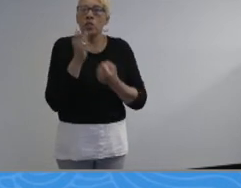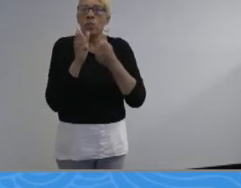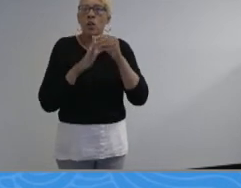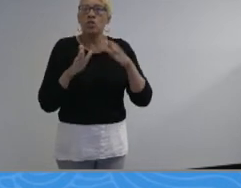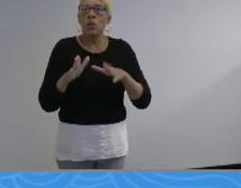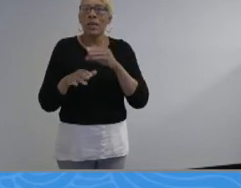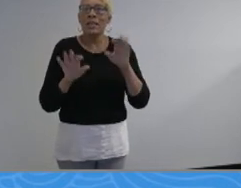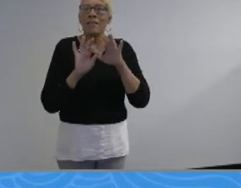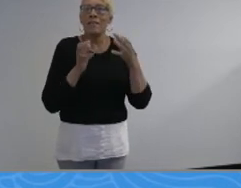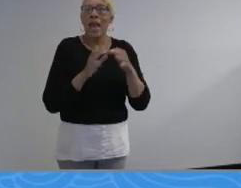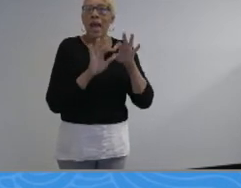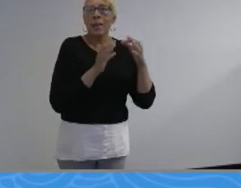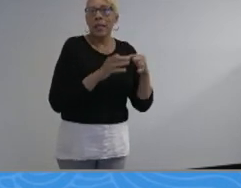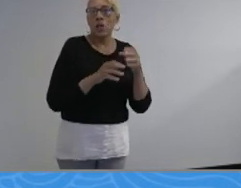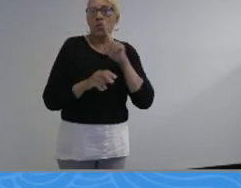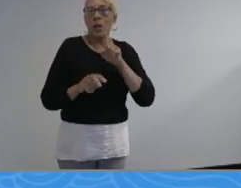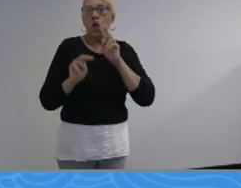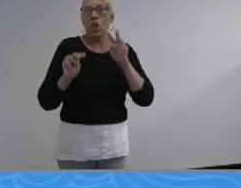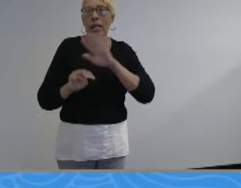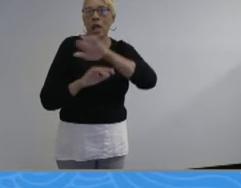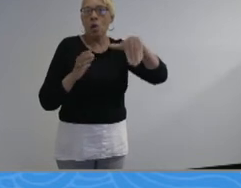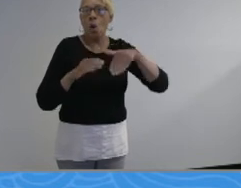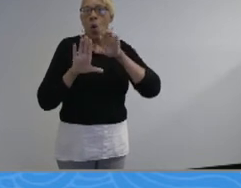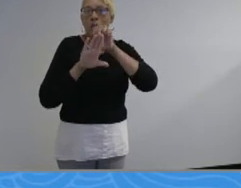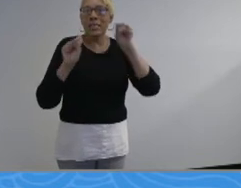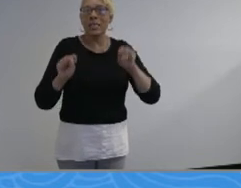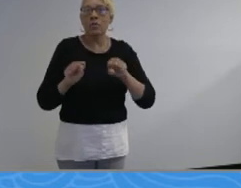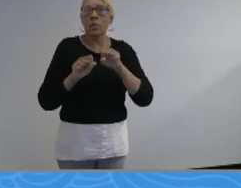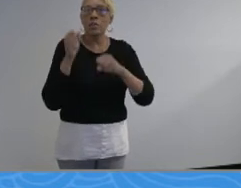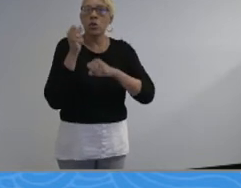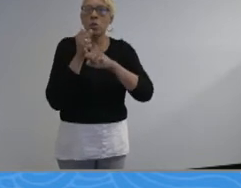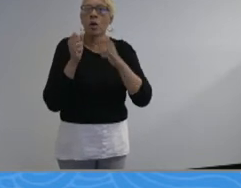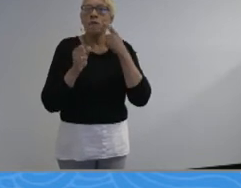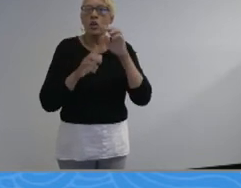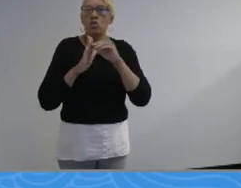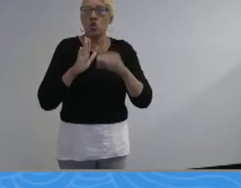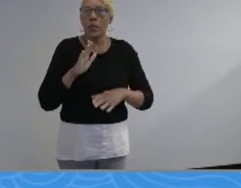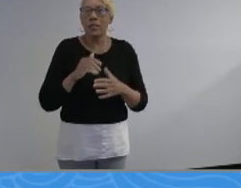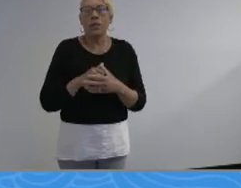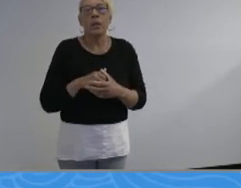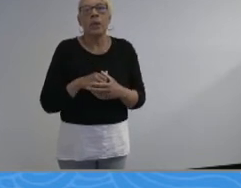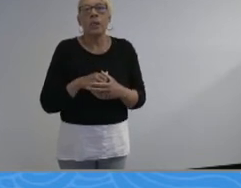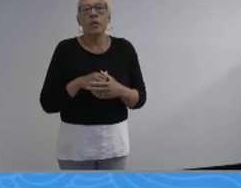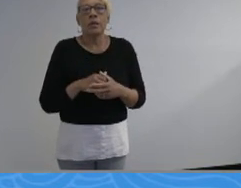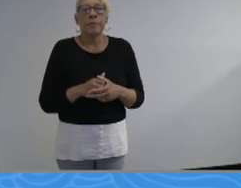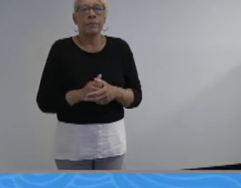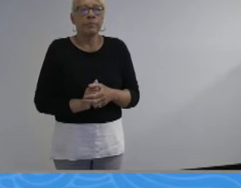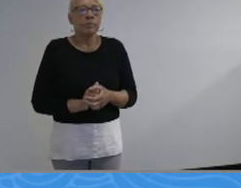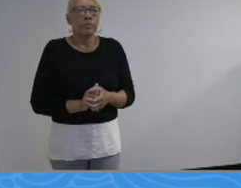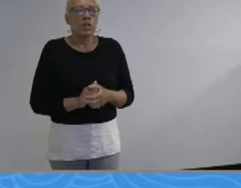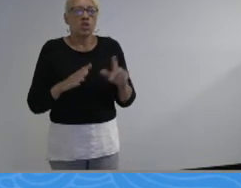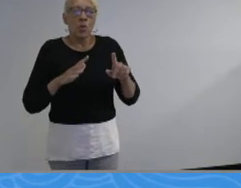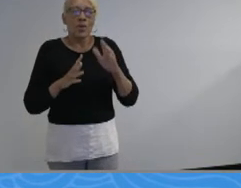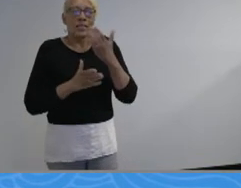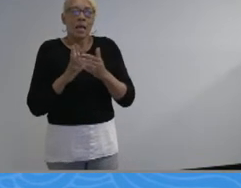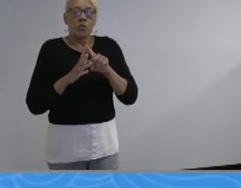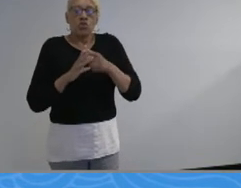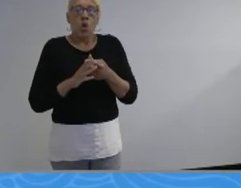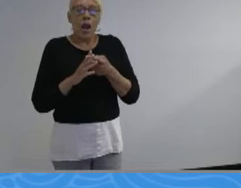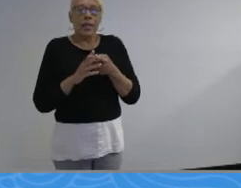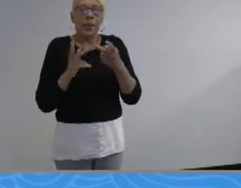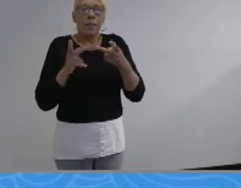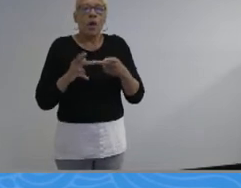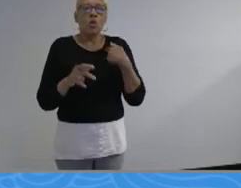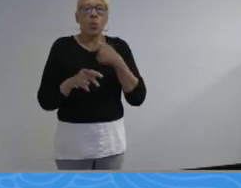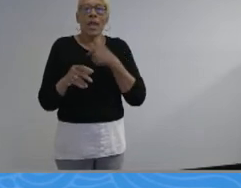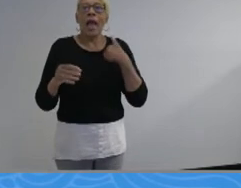students and families, really looking at a whole system of support for students. So just to kind of call out some starting points, you know, we have